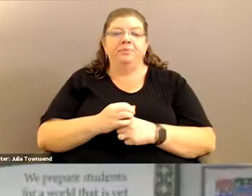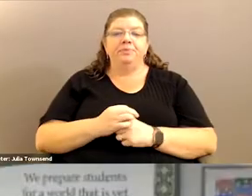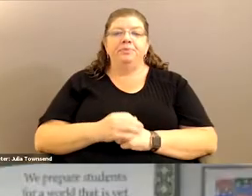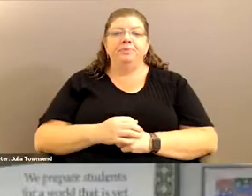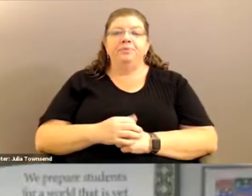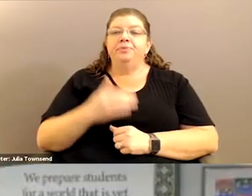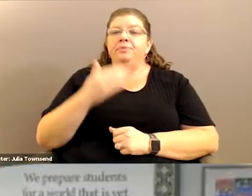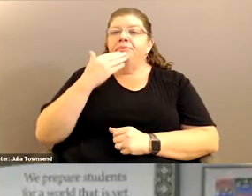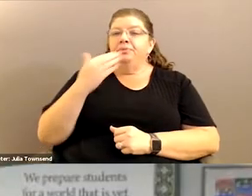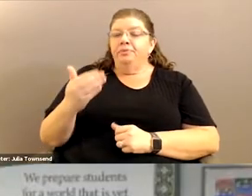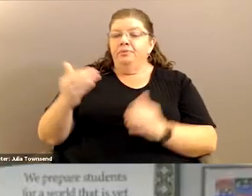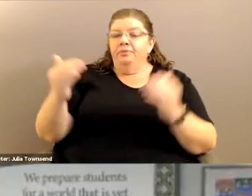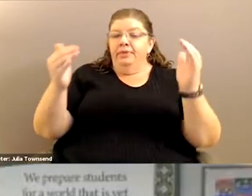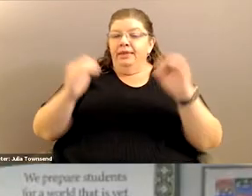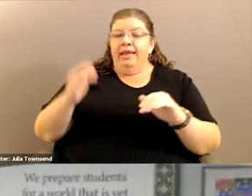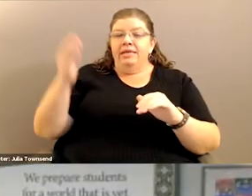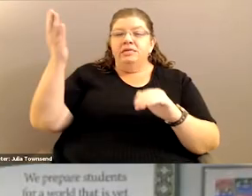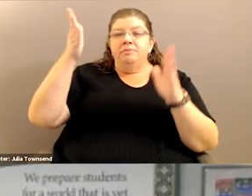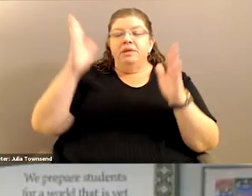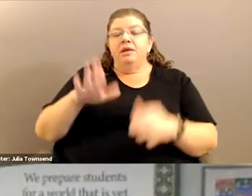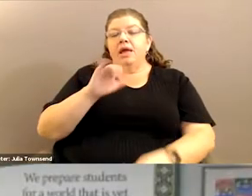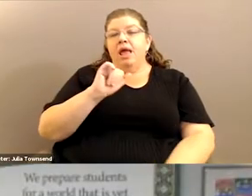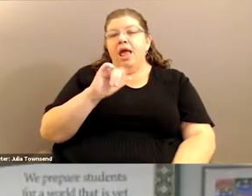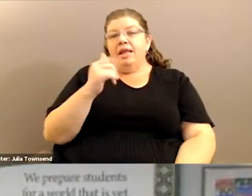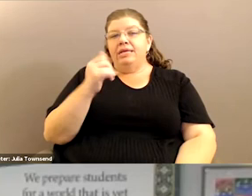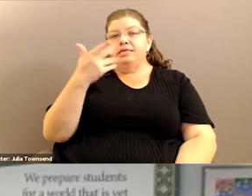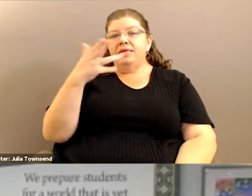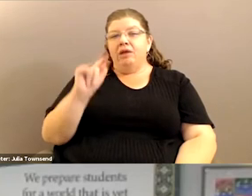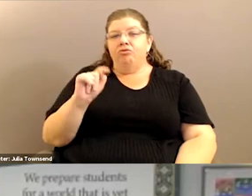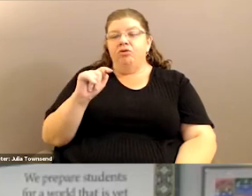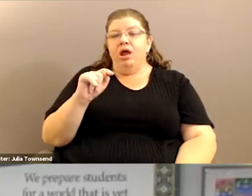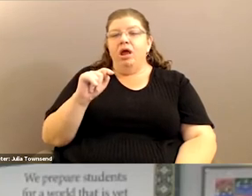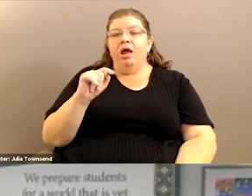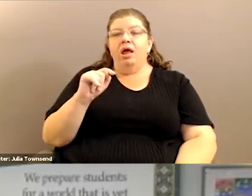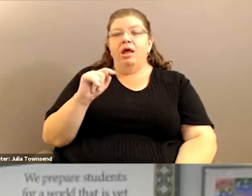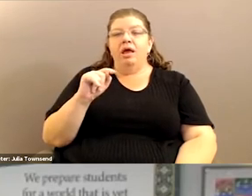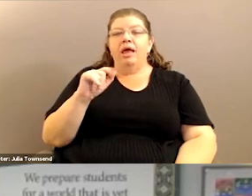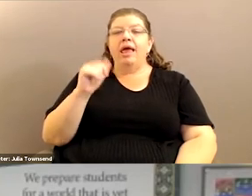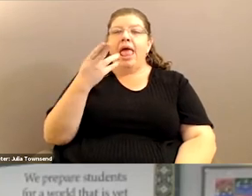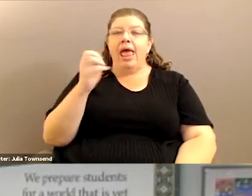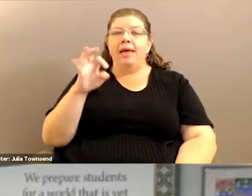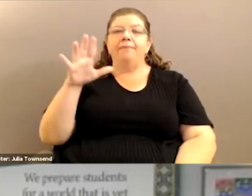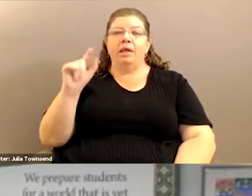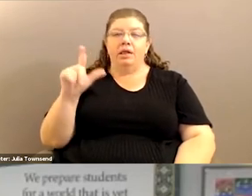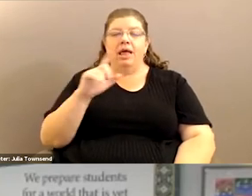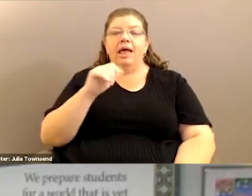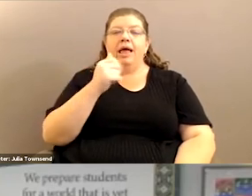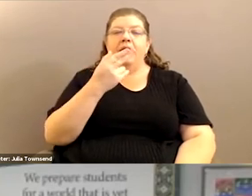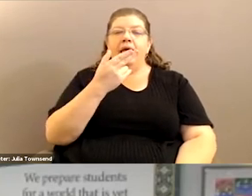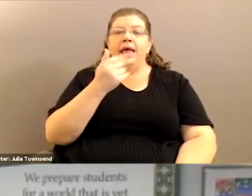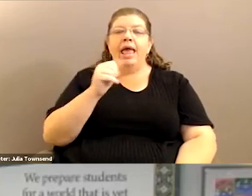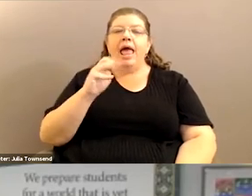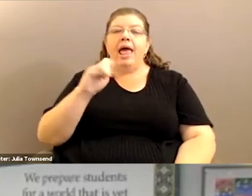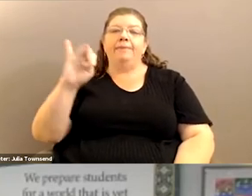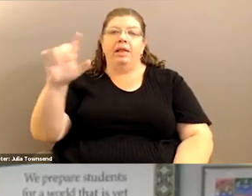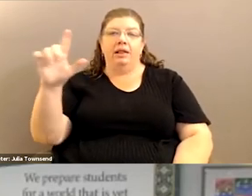thank you our next speaker is alexander hamel hamill sorry about that